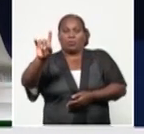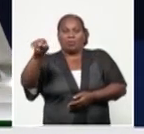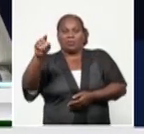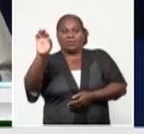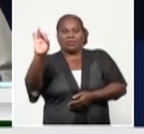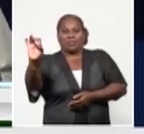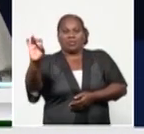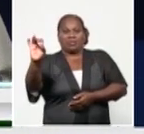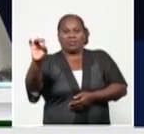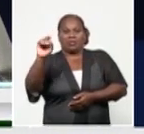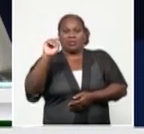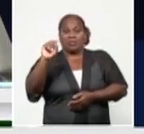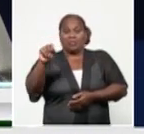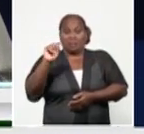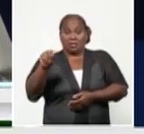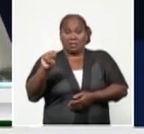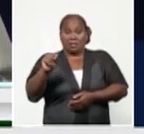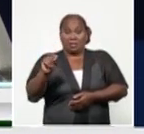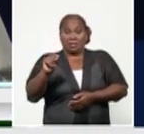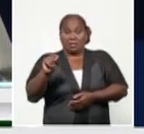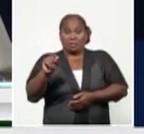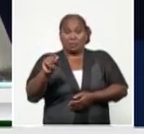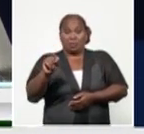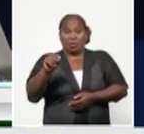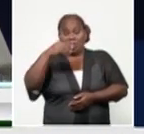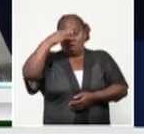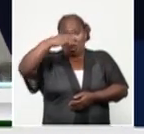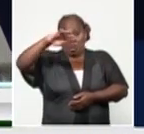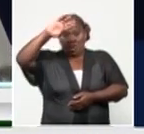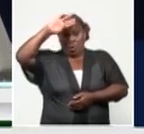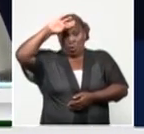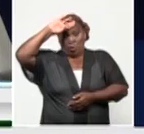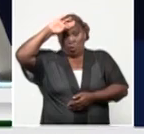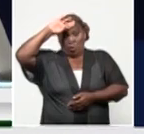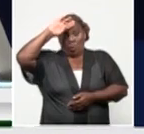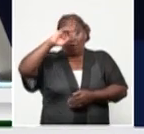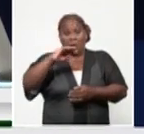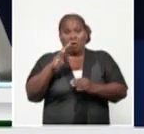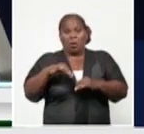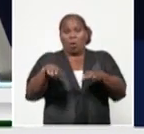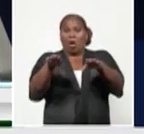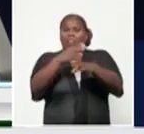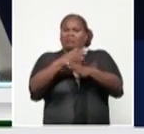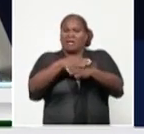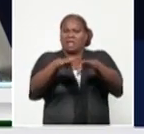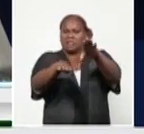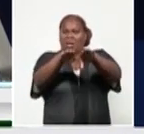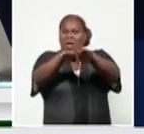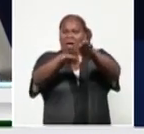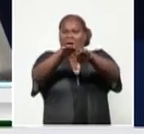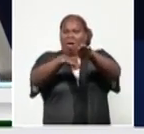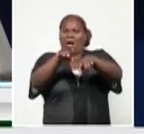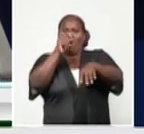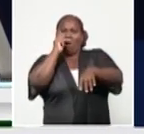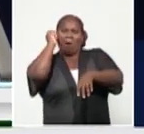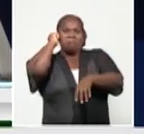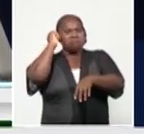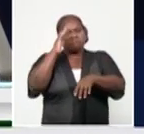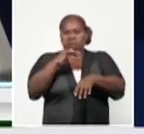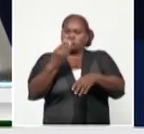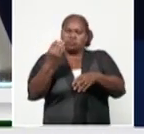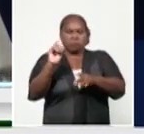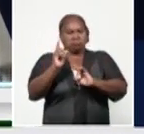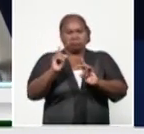to 137. 48 people diagnosed yesterday are male for 50.3% of